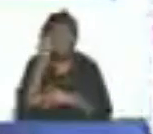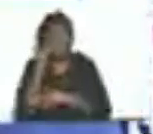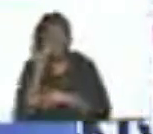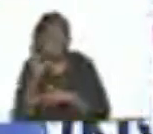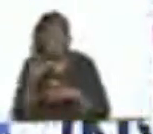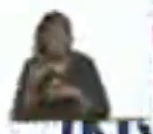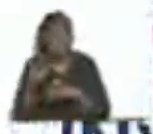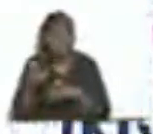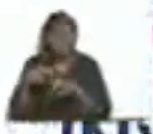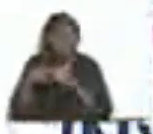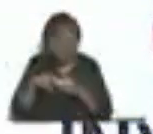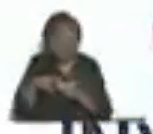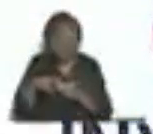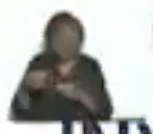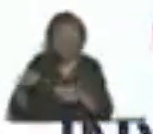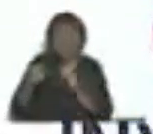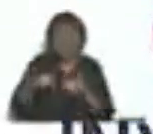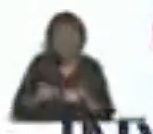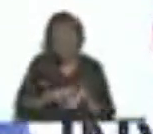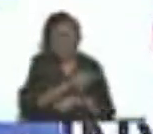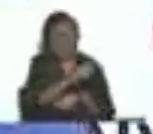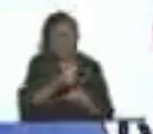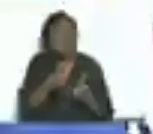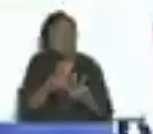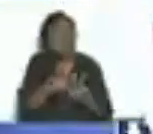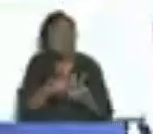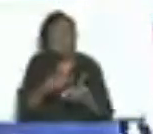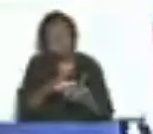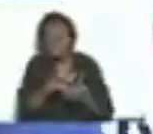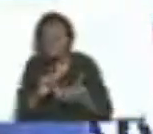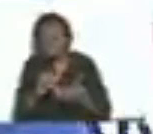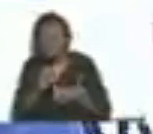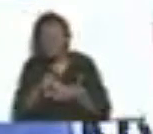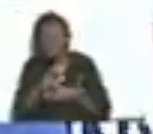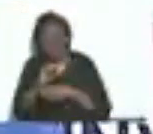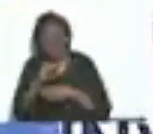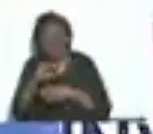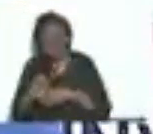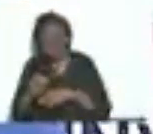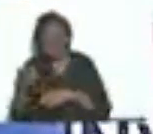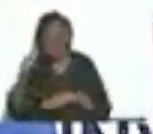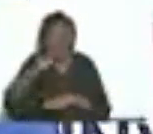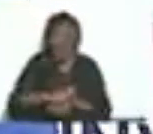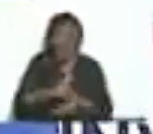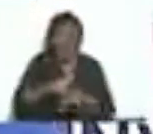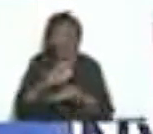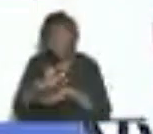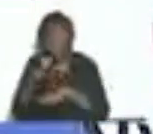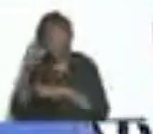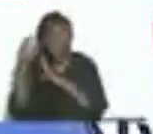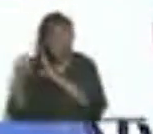Walker's Key or to Andros and landing at your hotel is really